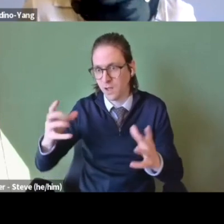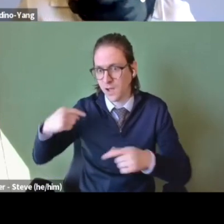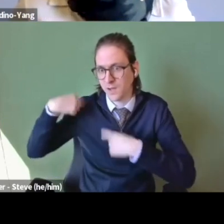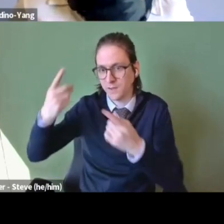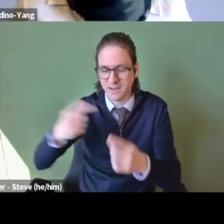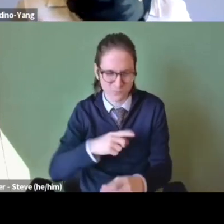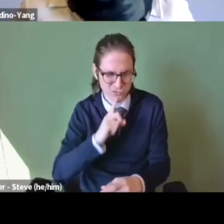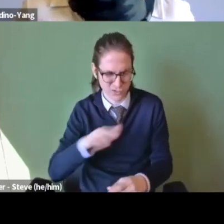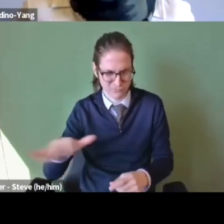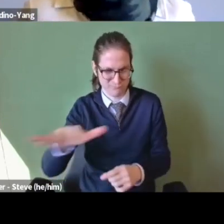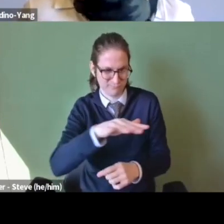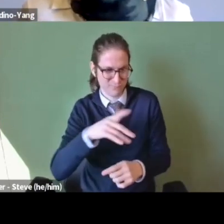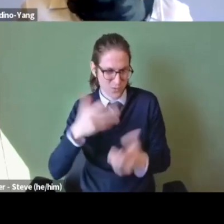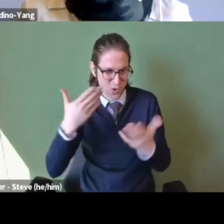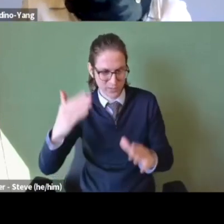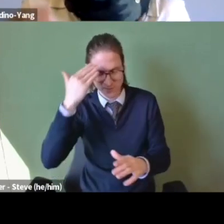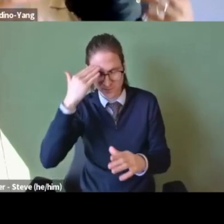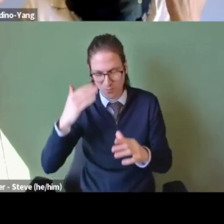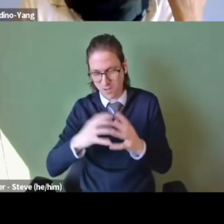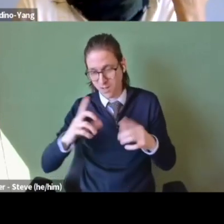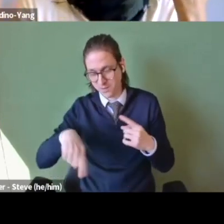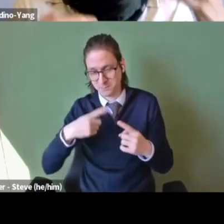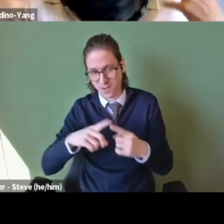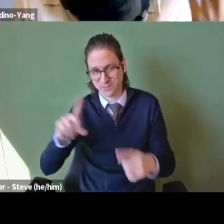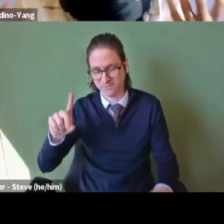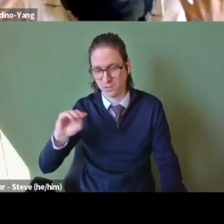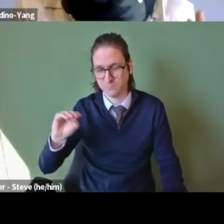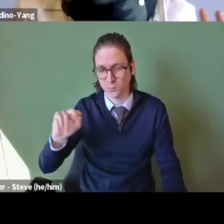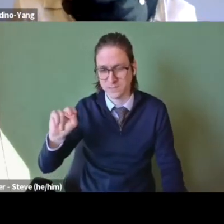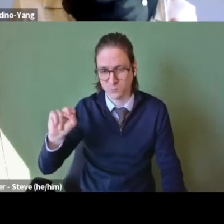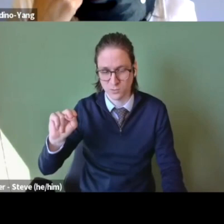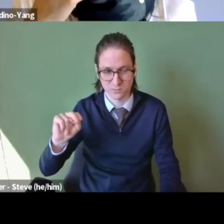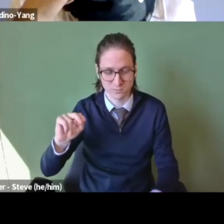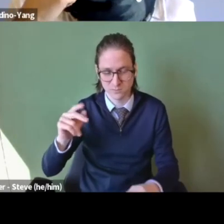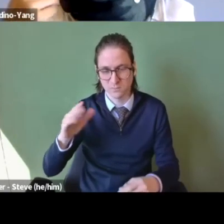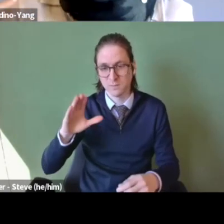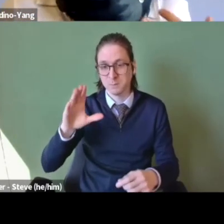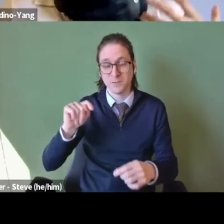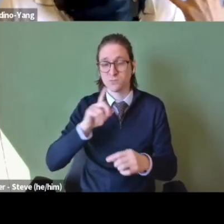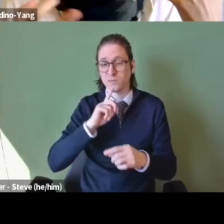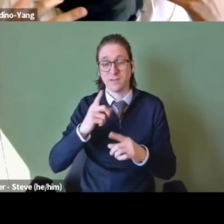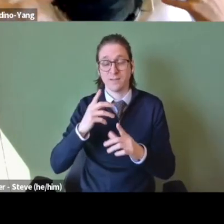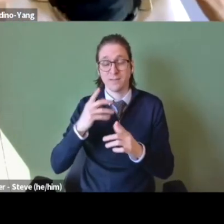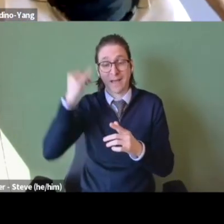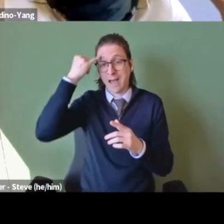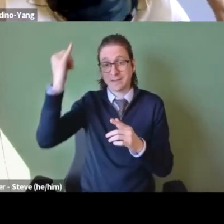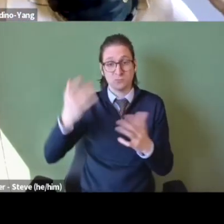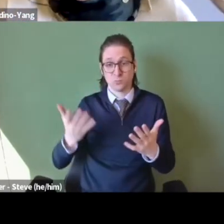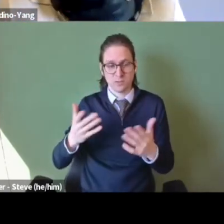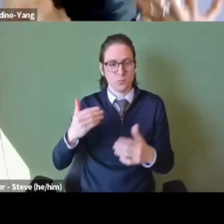too much. But basically the idea is that there's this coherent set of regions that are kind